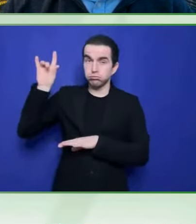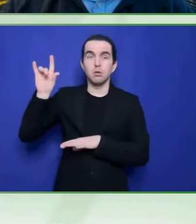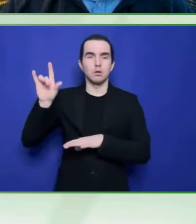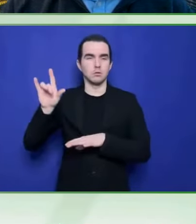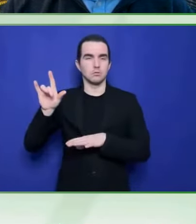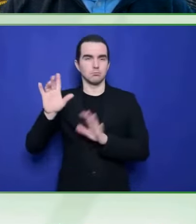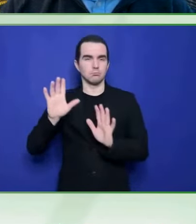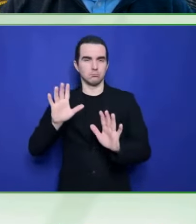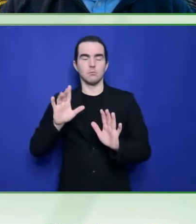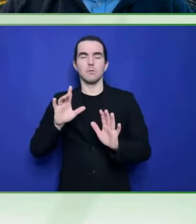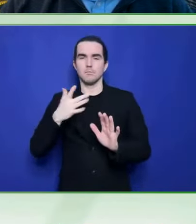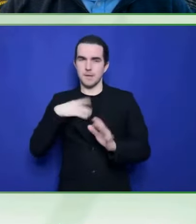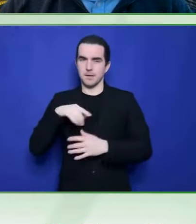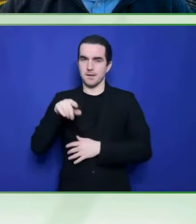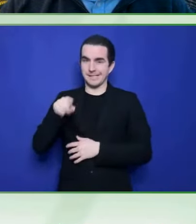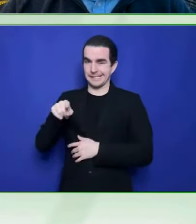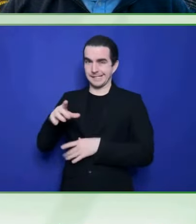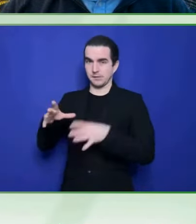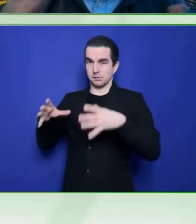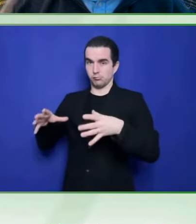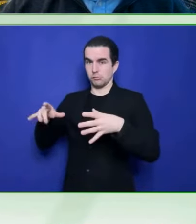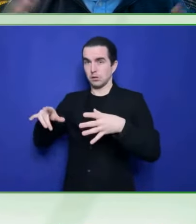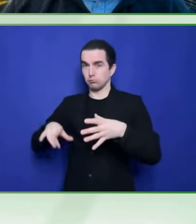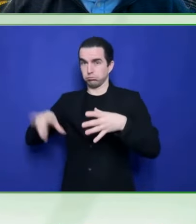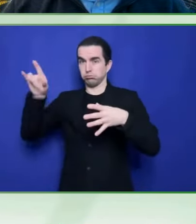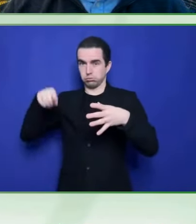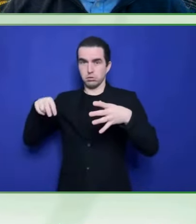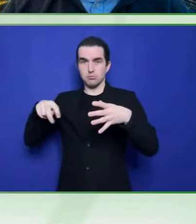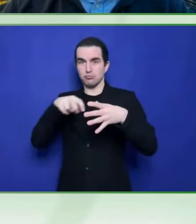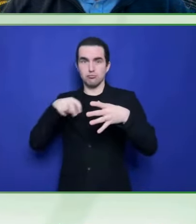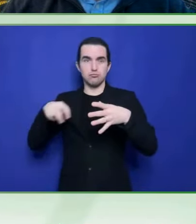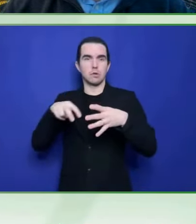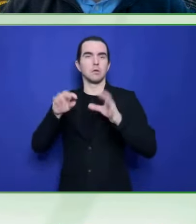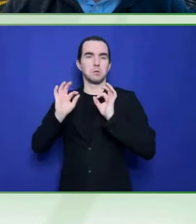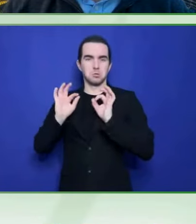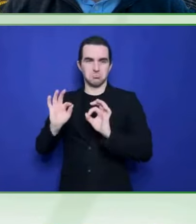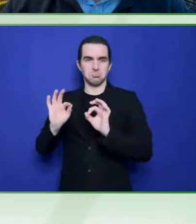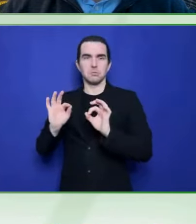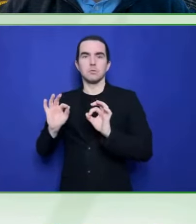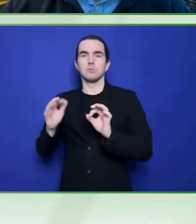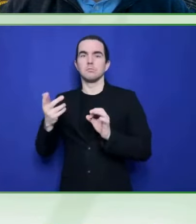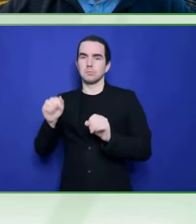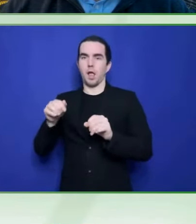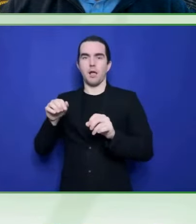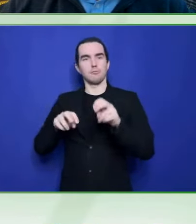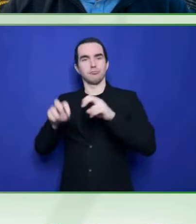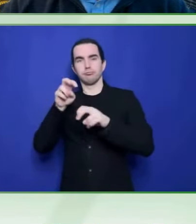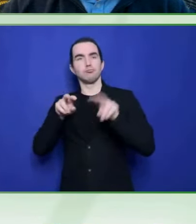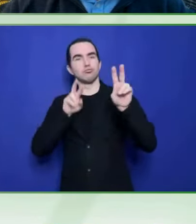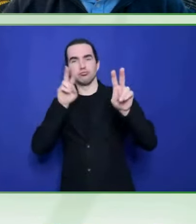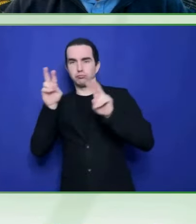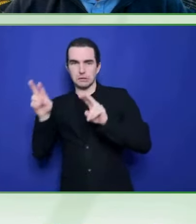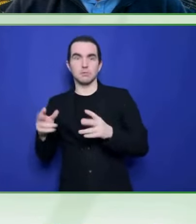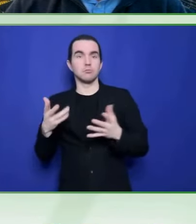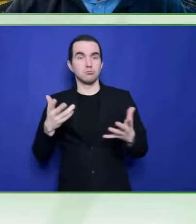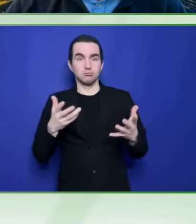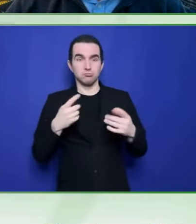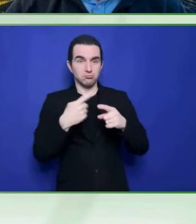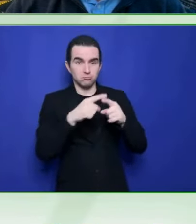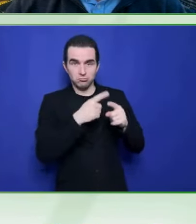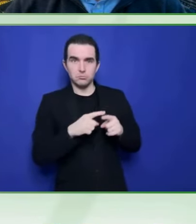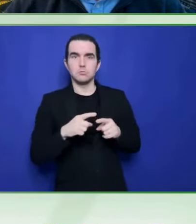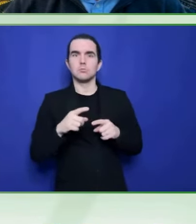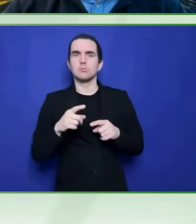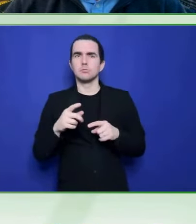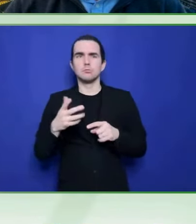time before changes can be made. And again, I'm not making excuses. But despite that physical